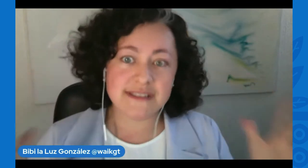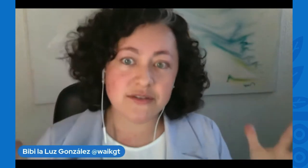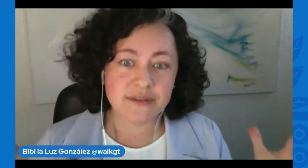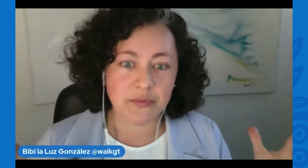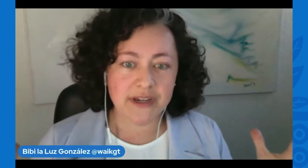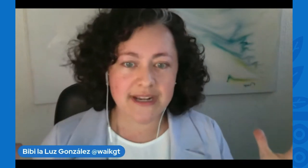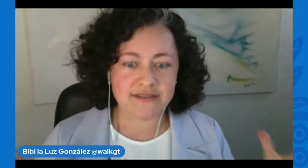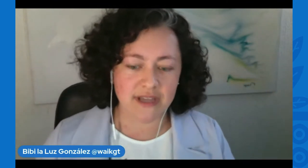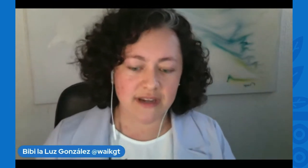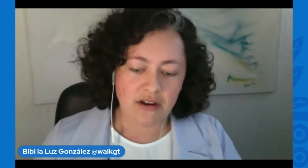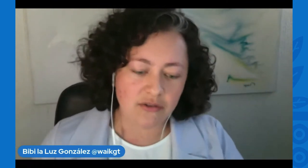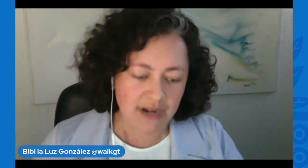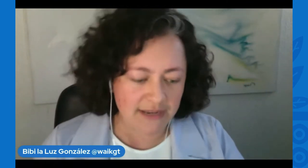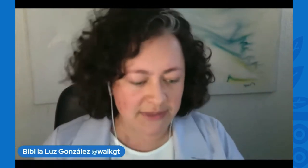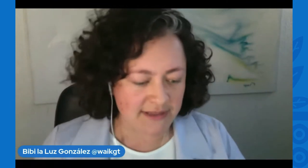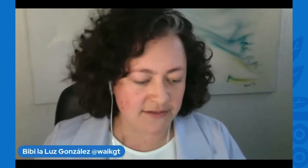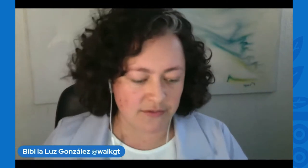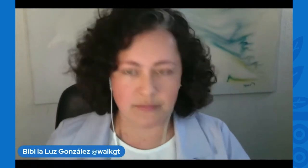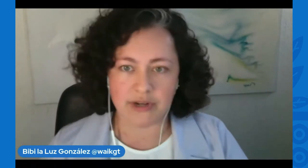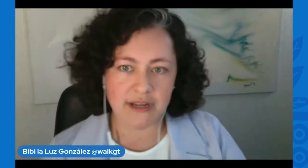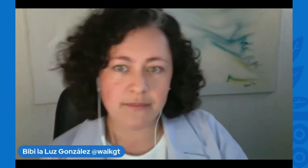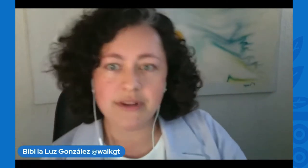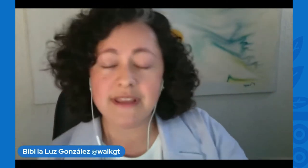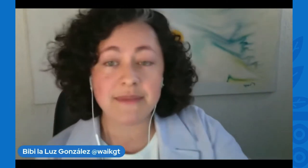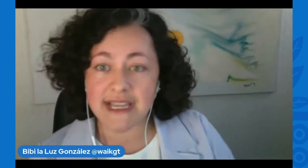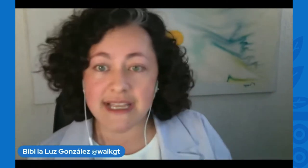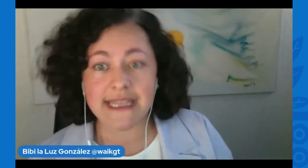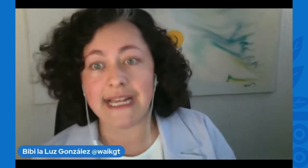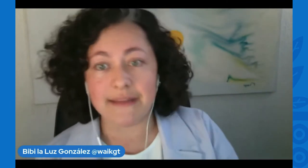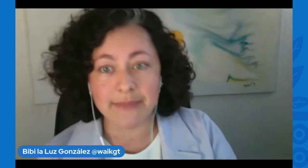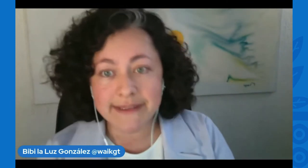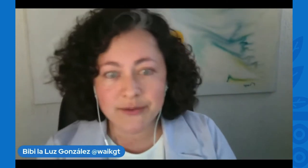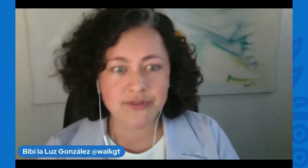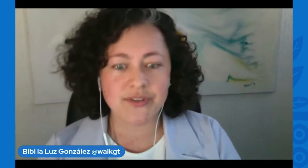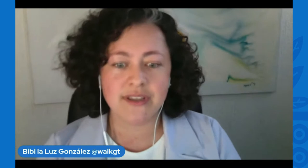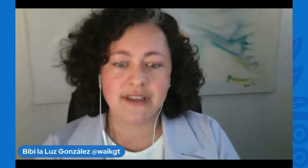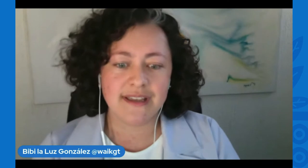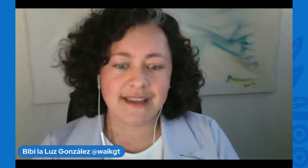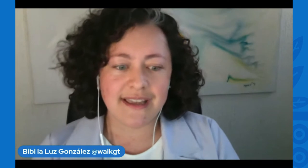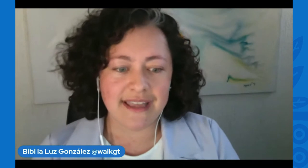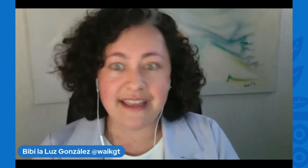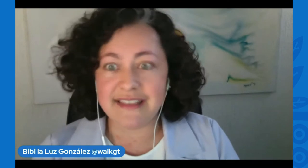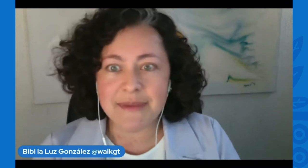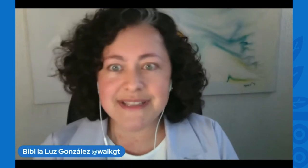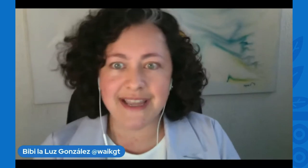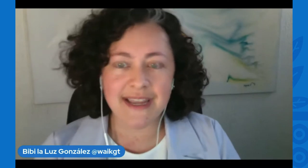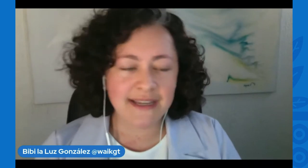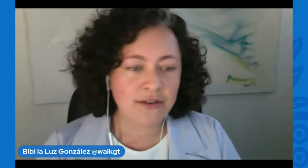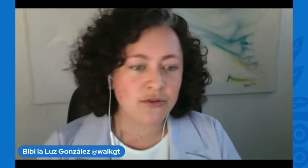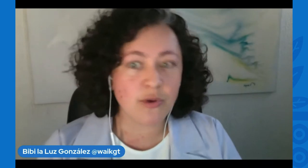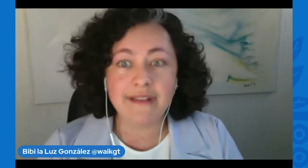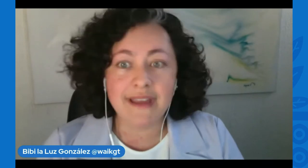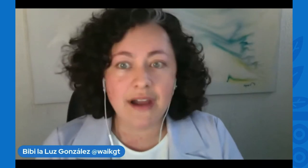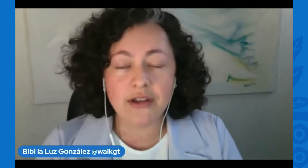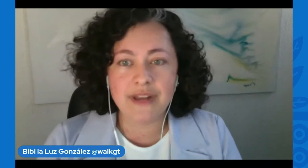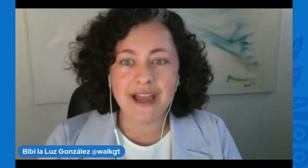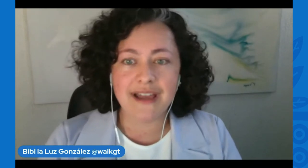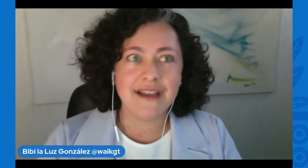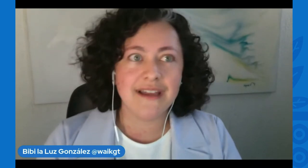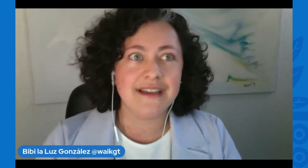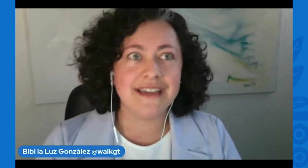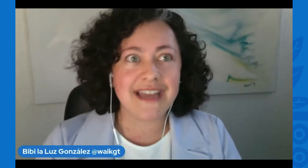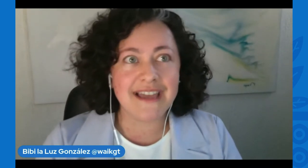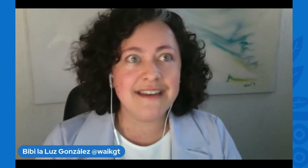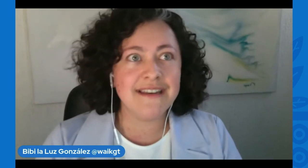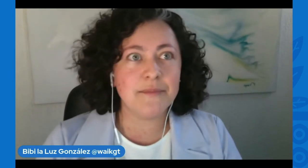but also their ties to Mother Nature. And I'm from Guatemala, and Guatemala ranks last in the